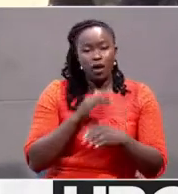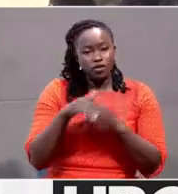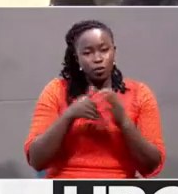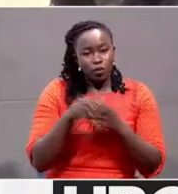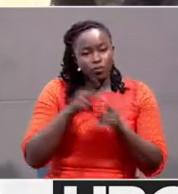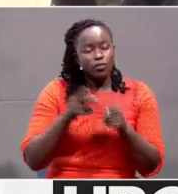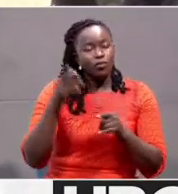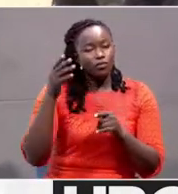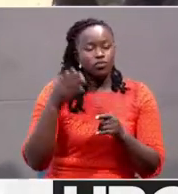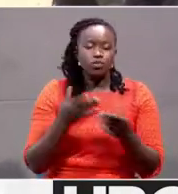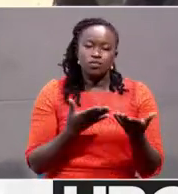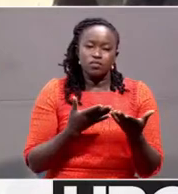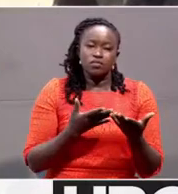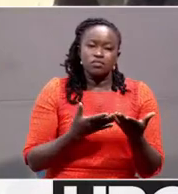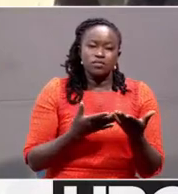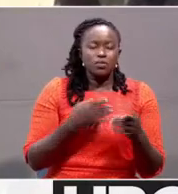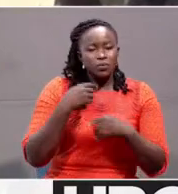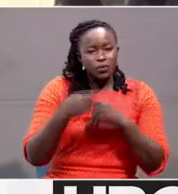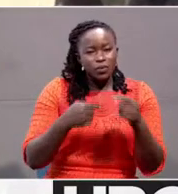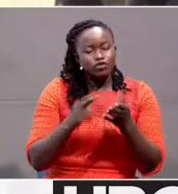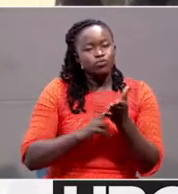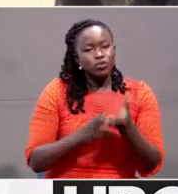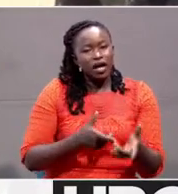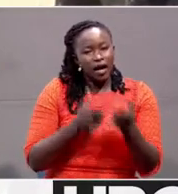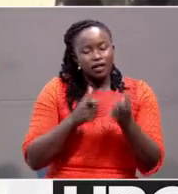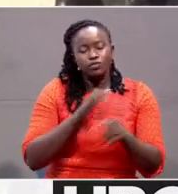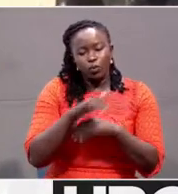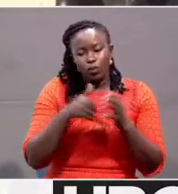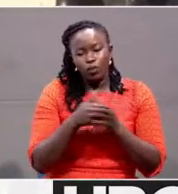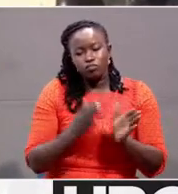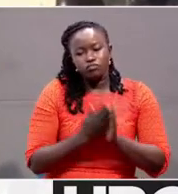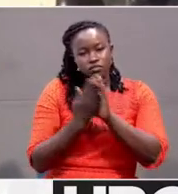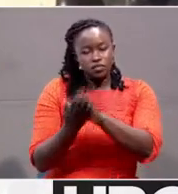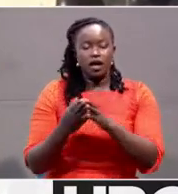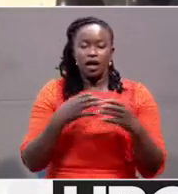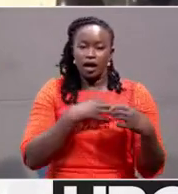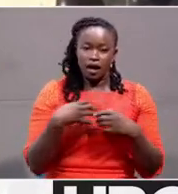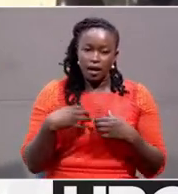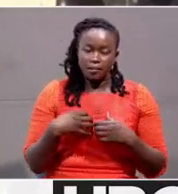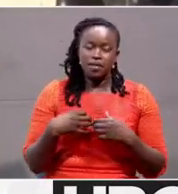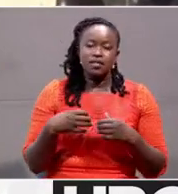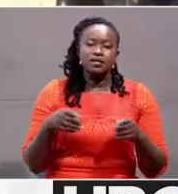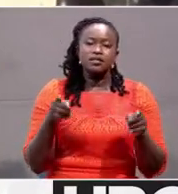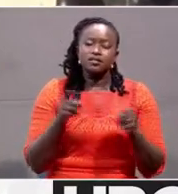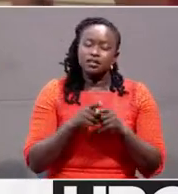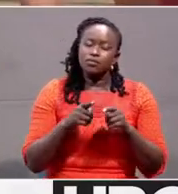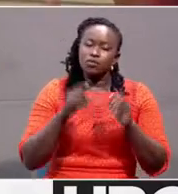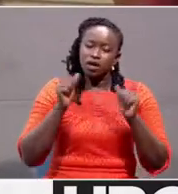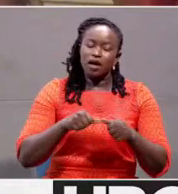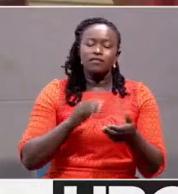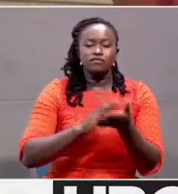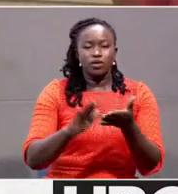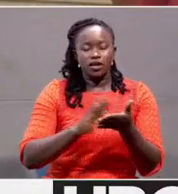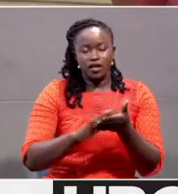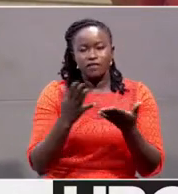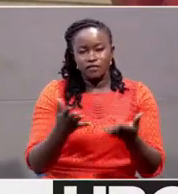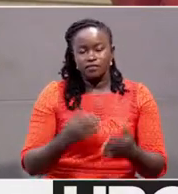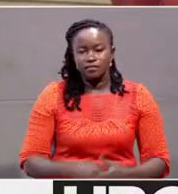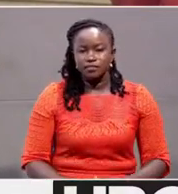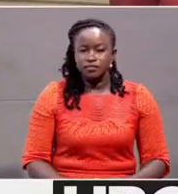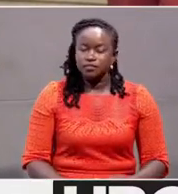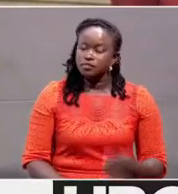across Karamoja to surrender their guns to the UPDF as the window for forgiveness is still open. Assuring them